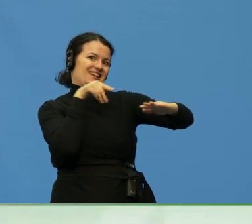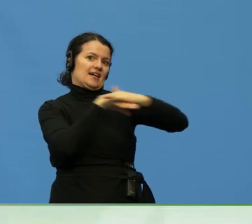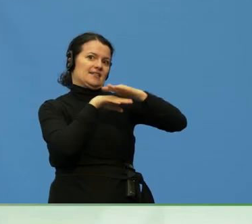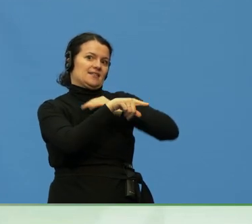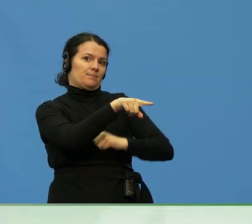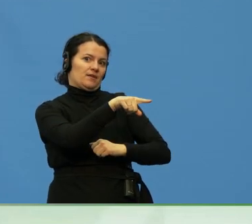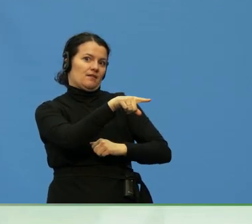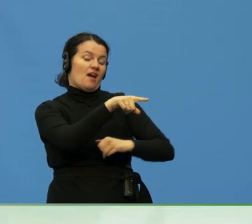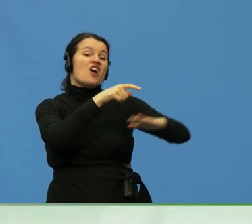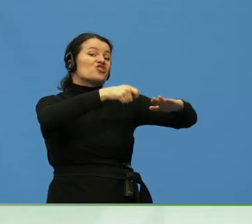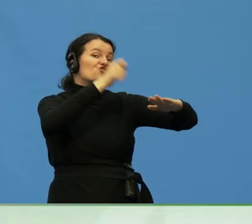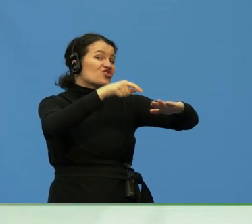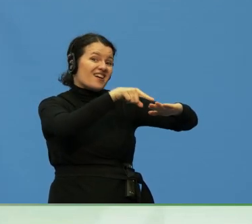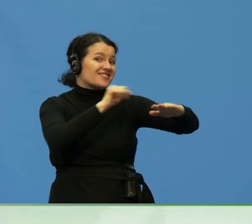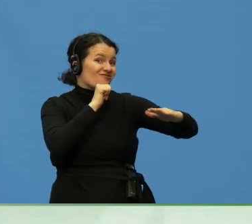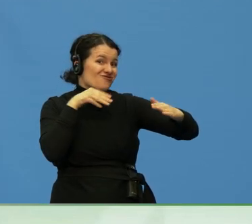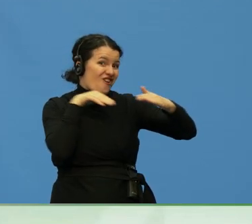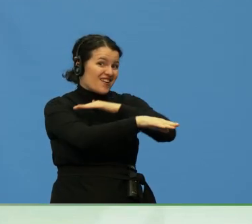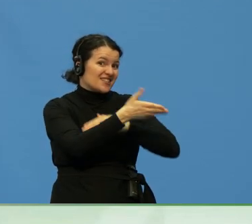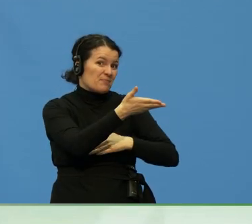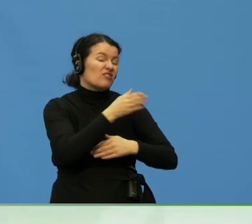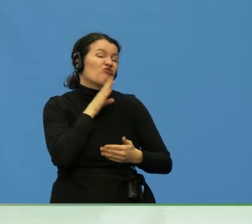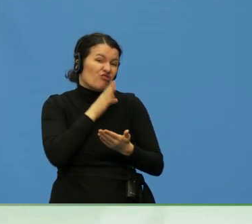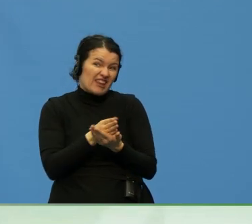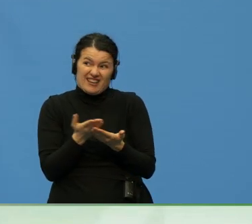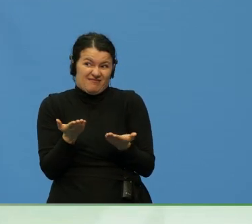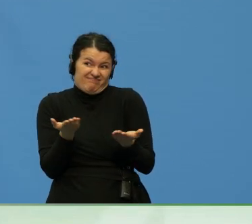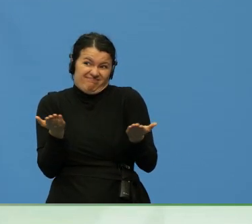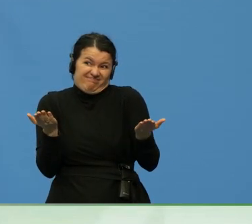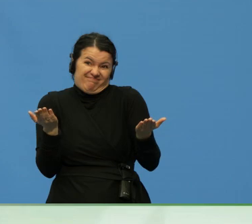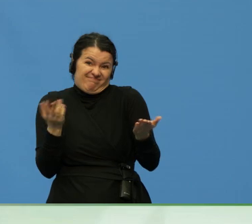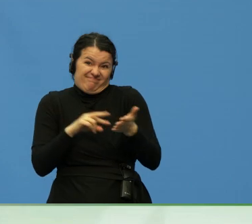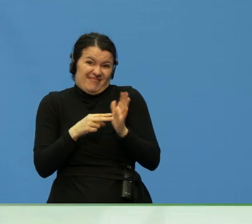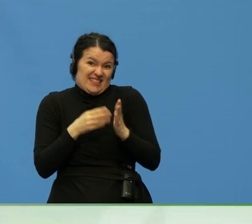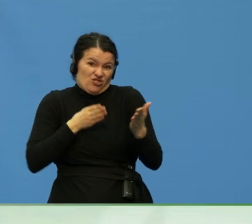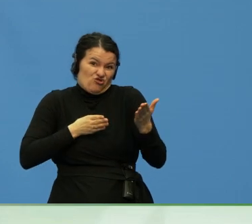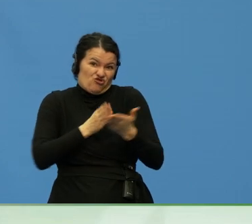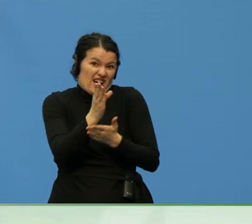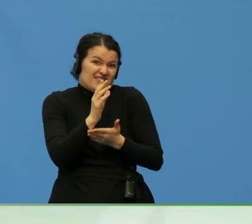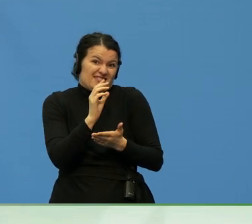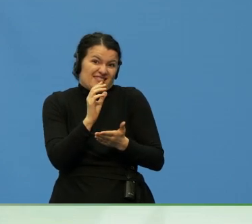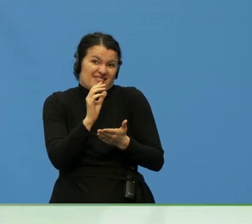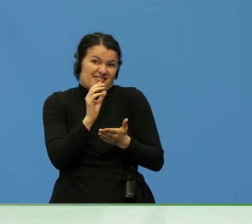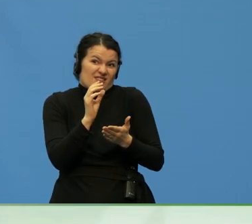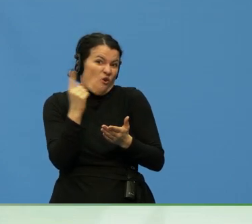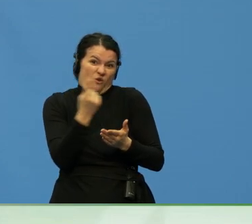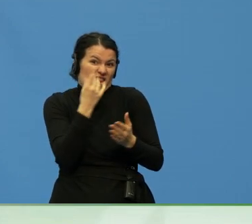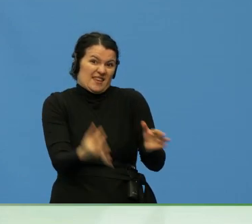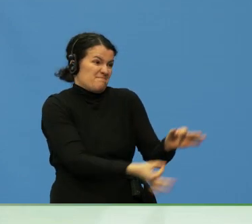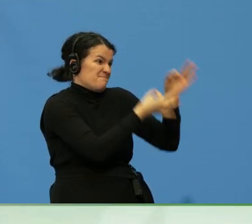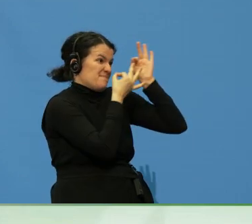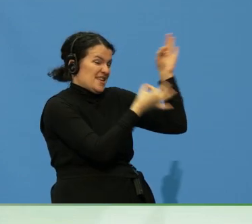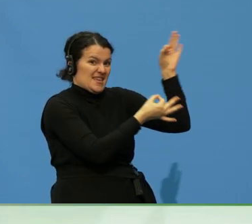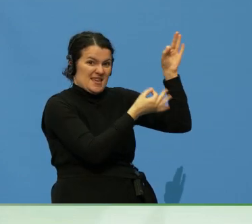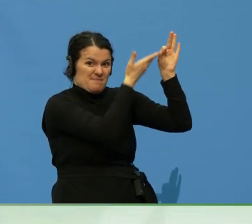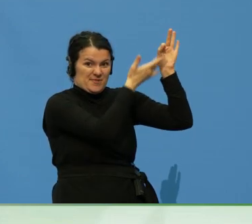can't fully, as has been said, we can't really say that rights exist. They might exist on paper, but the only